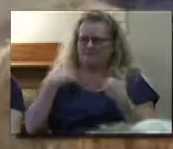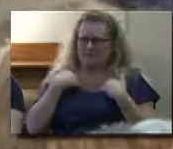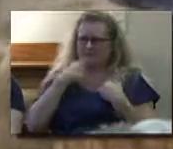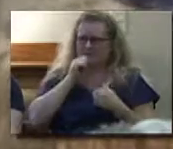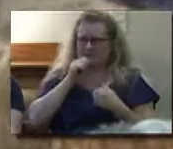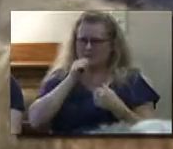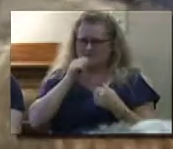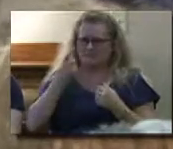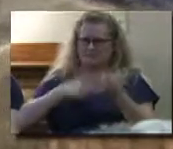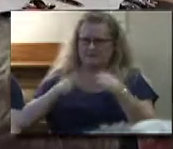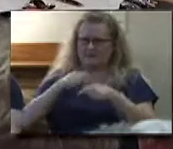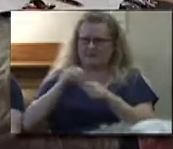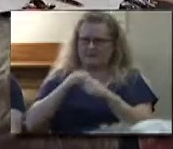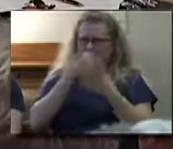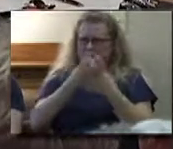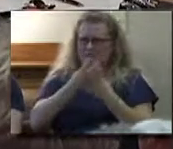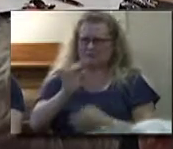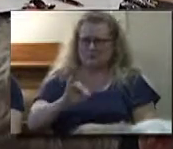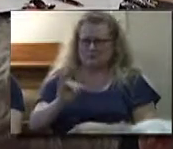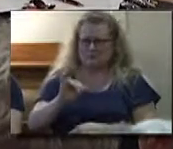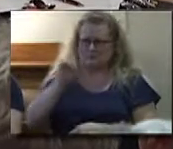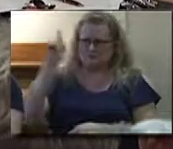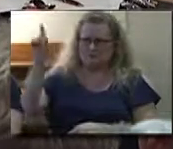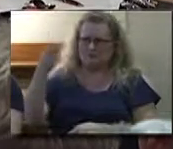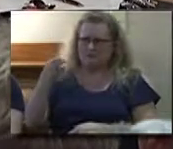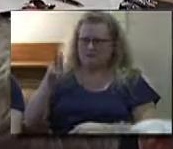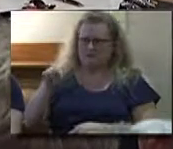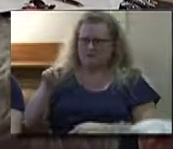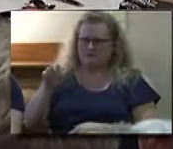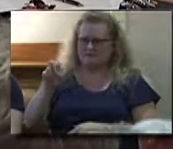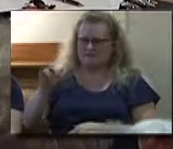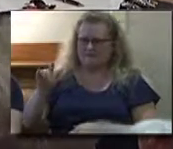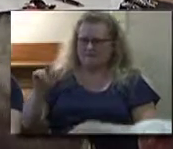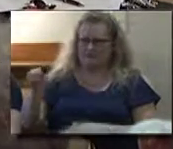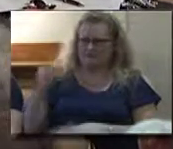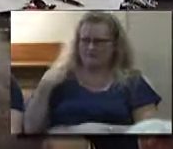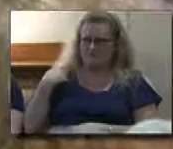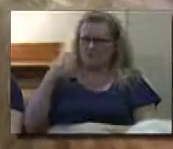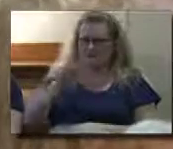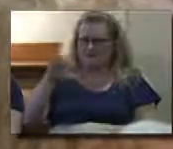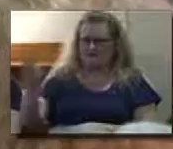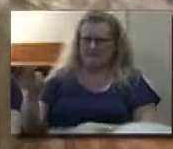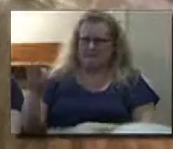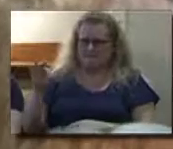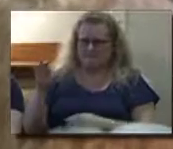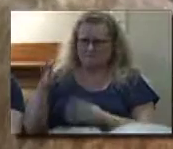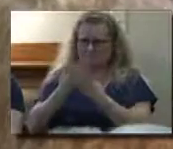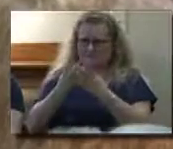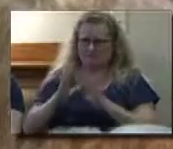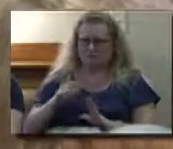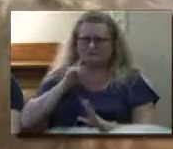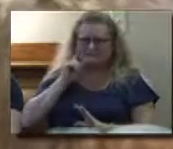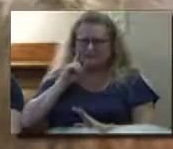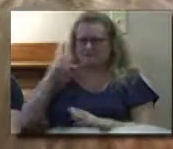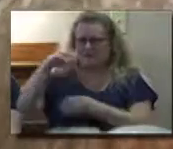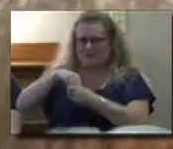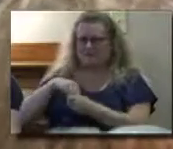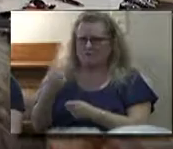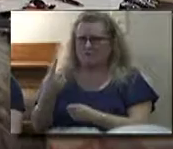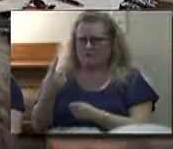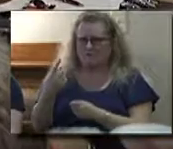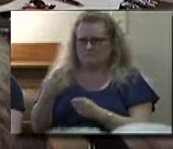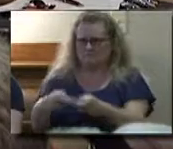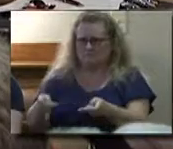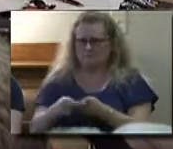in prison, too. Huntsville, there's a, used to be 99 deaf prisoners. They all have in one unit, the Estelle unit, and